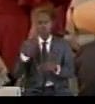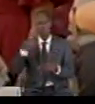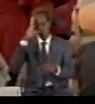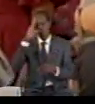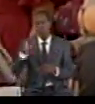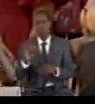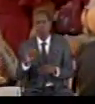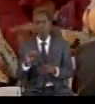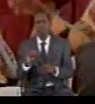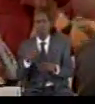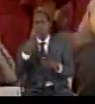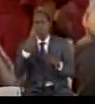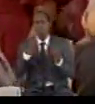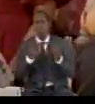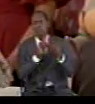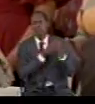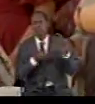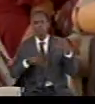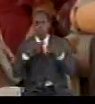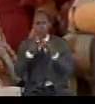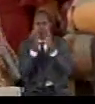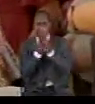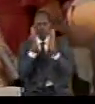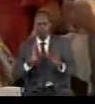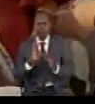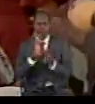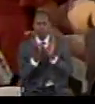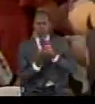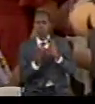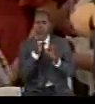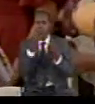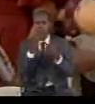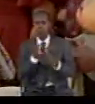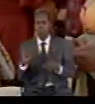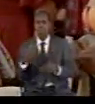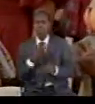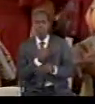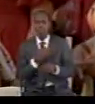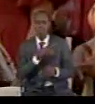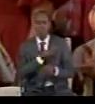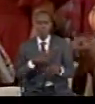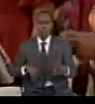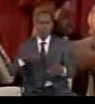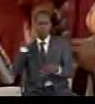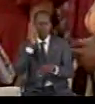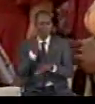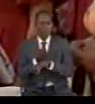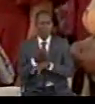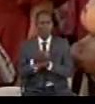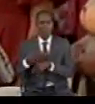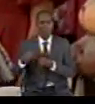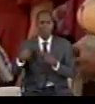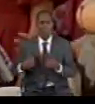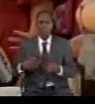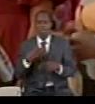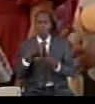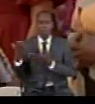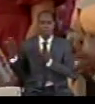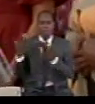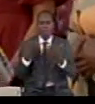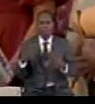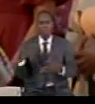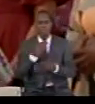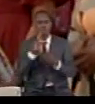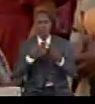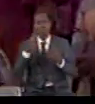of men talk to god in prayer conviction is coming and allah will reprove their hearts and draw them to the cross to experience